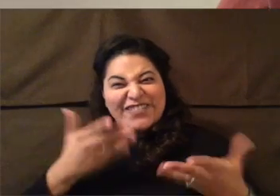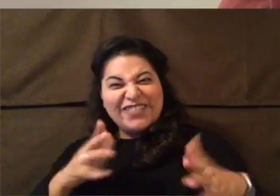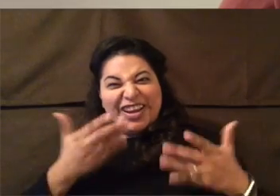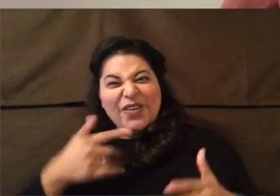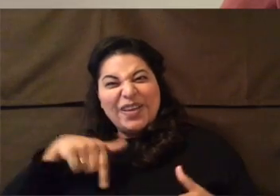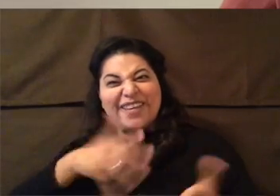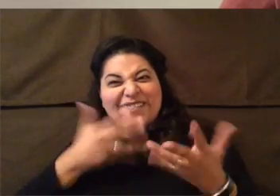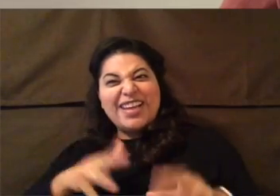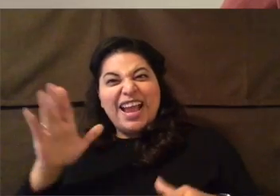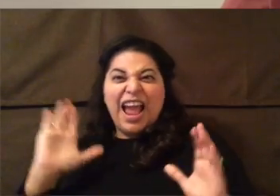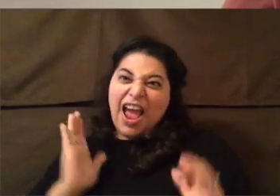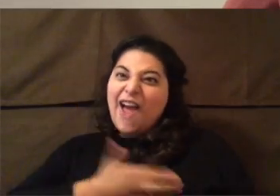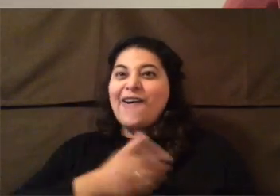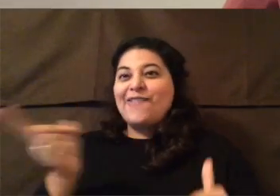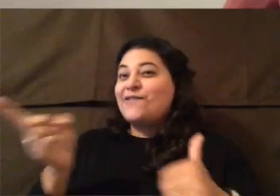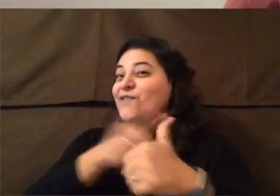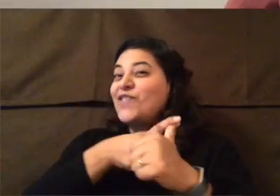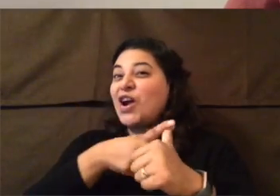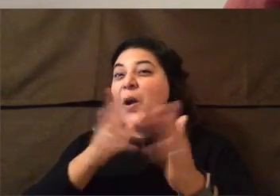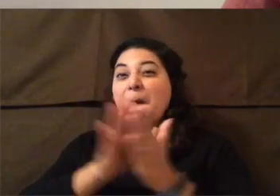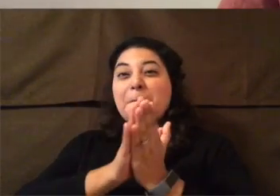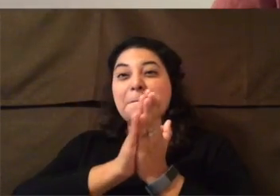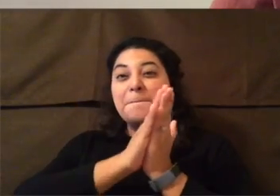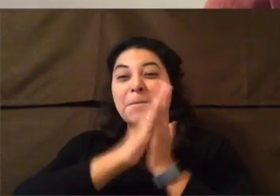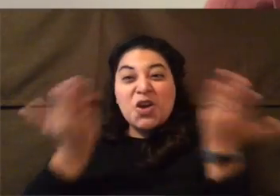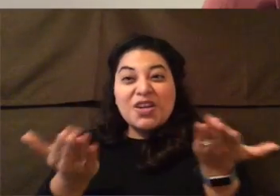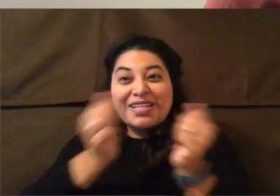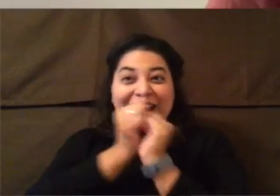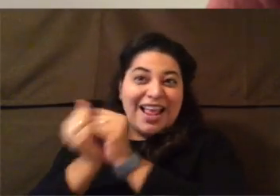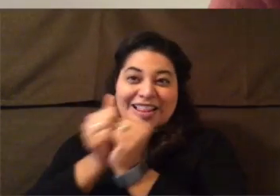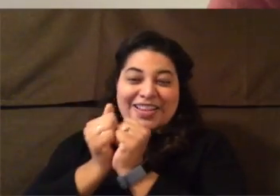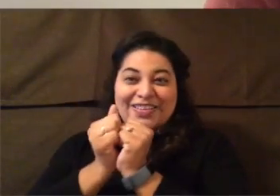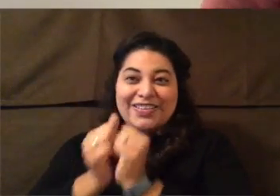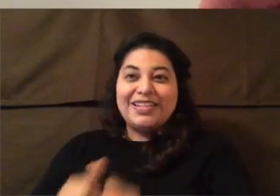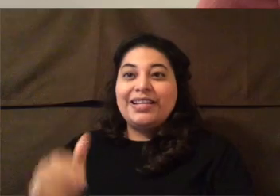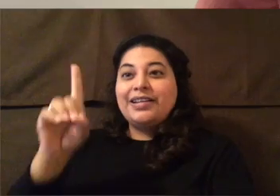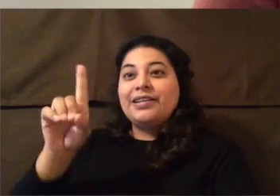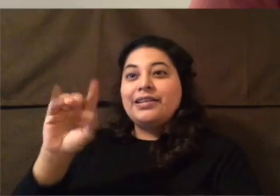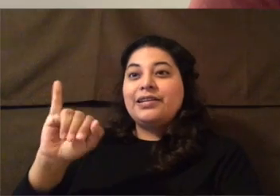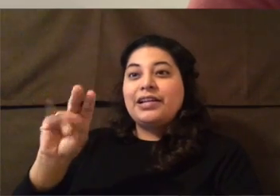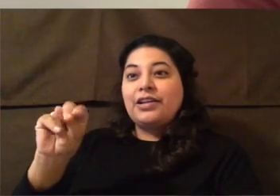That's it. We're done. We finished our first